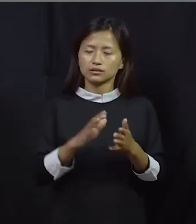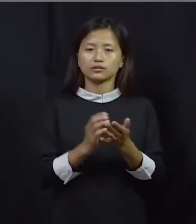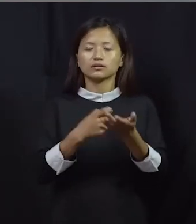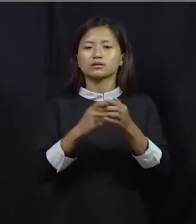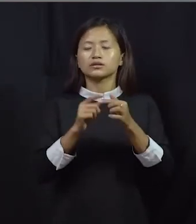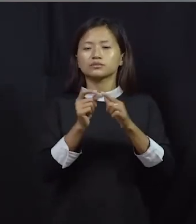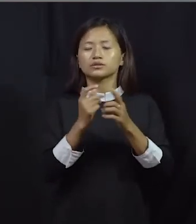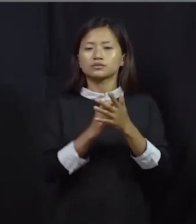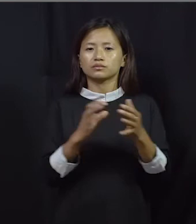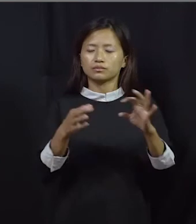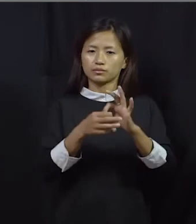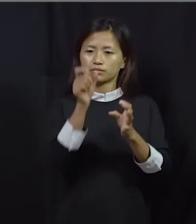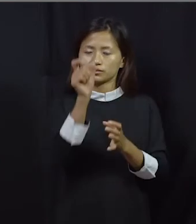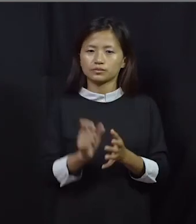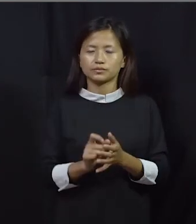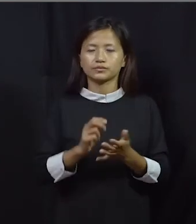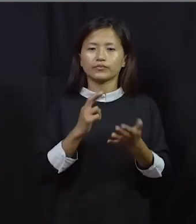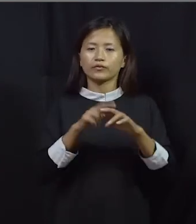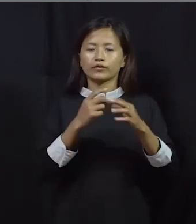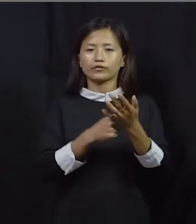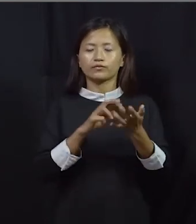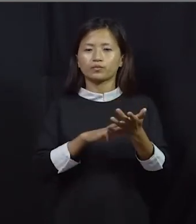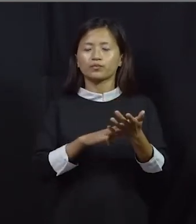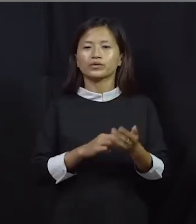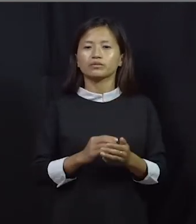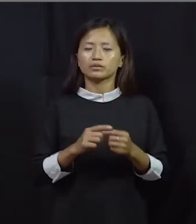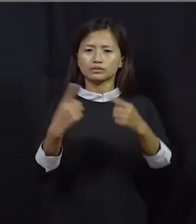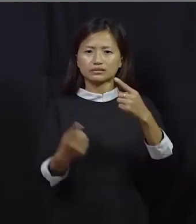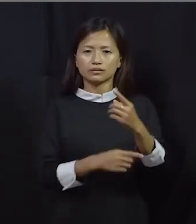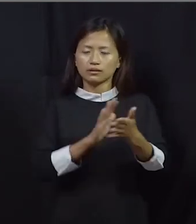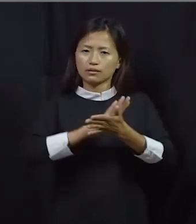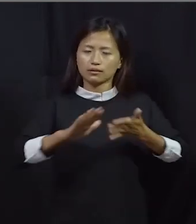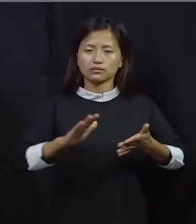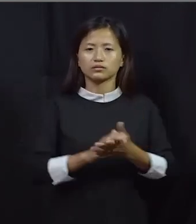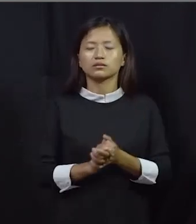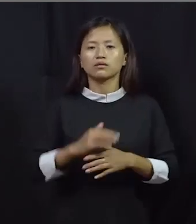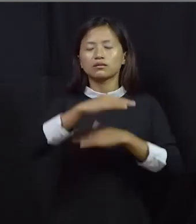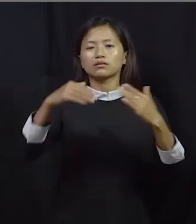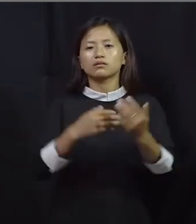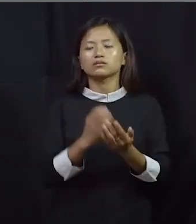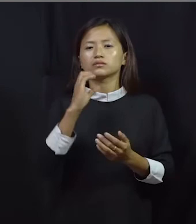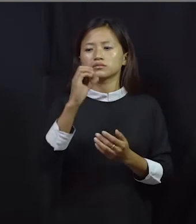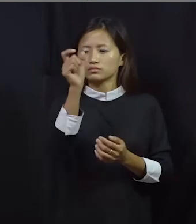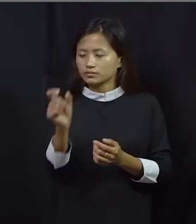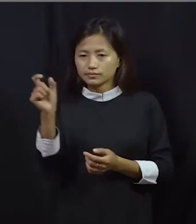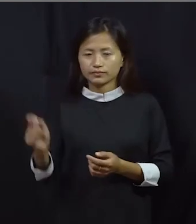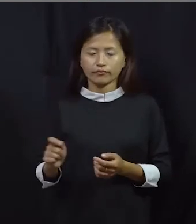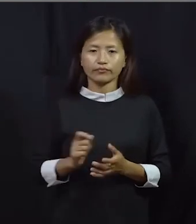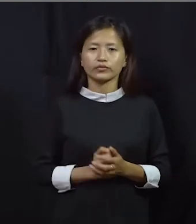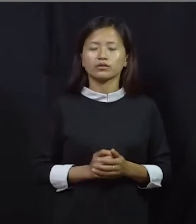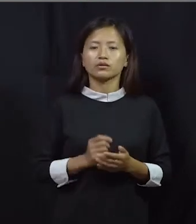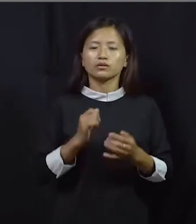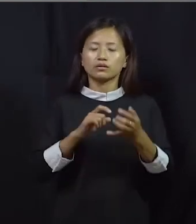the partnership firm, where we can conclude that all customers resort to